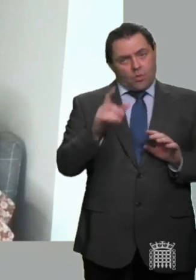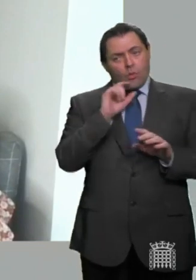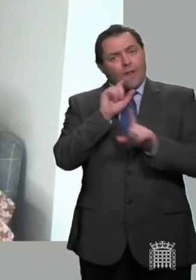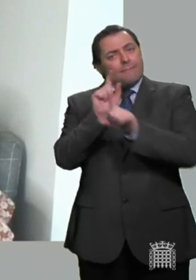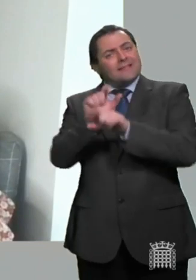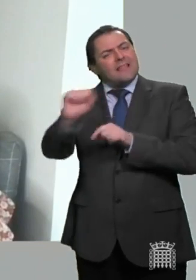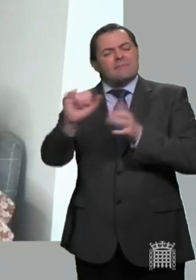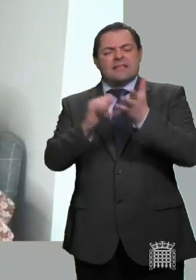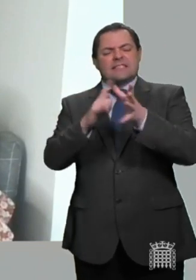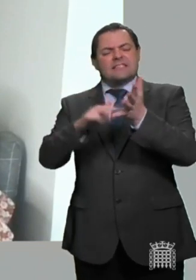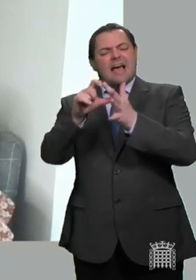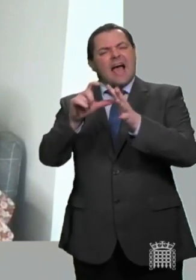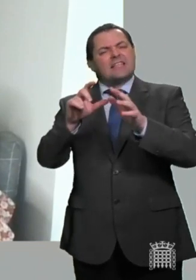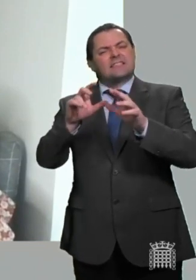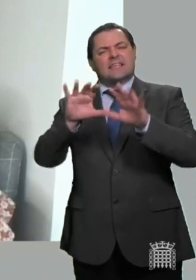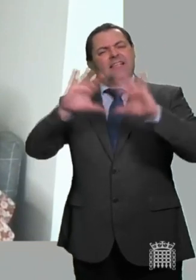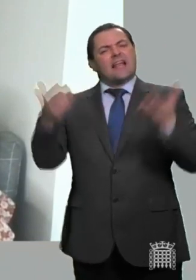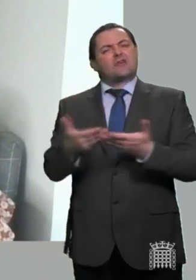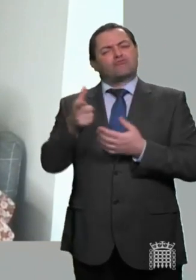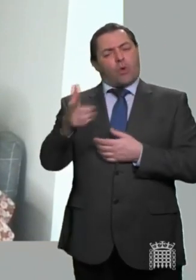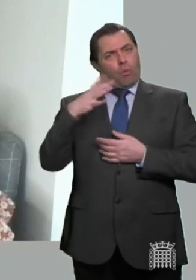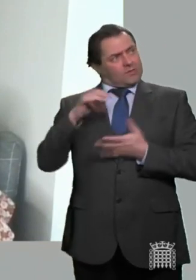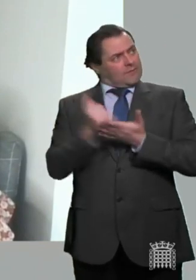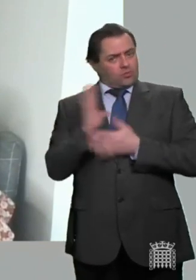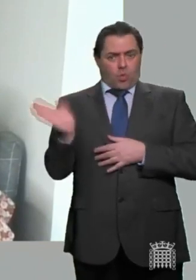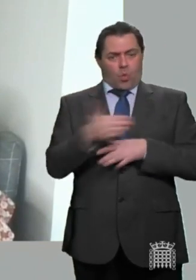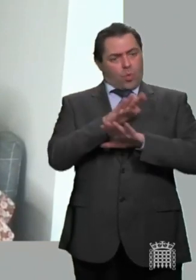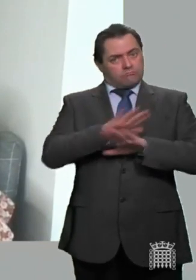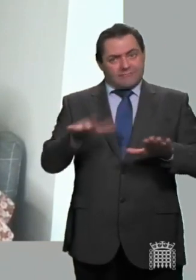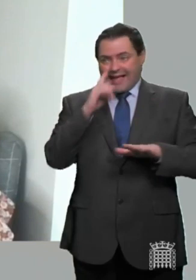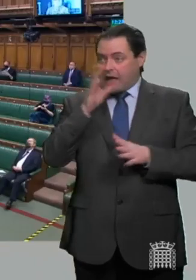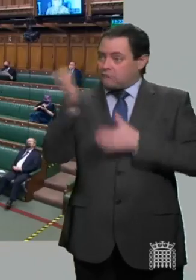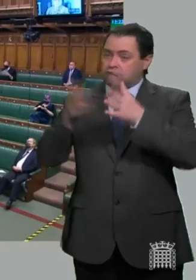to ensure no young person in Eastern Berkshire gets left behind as a result of Brexit?